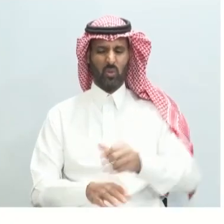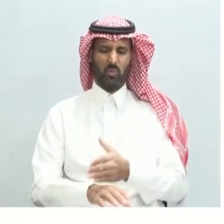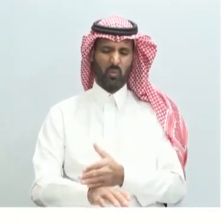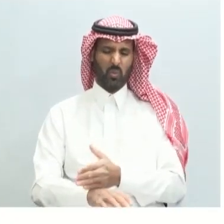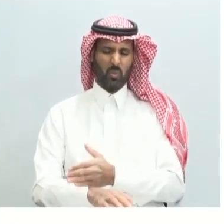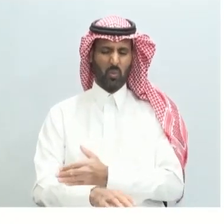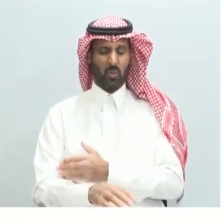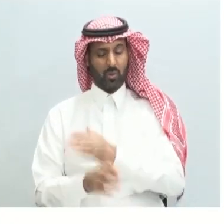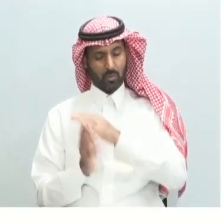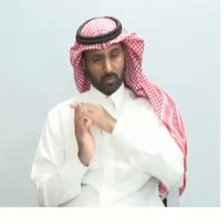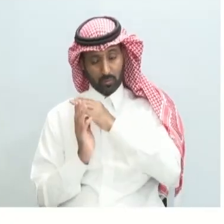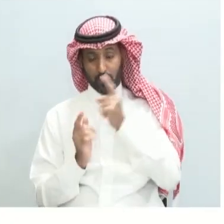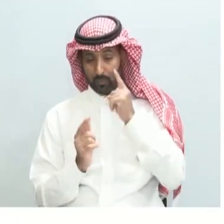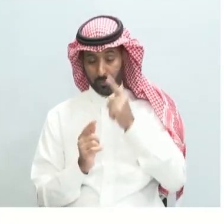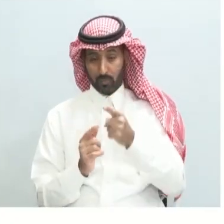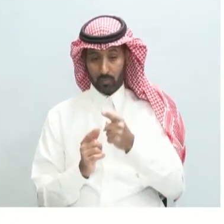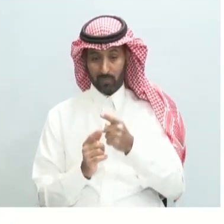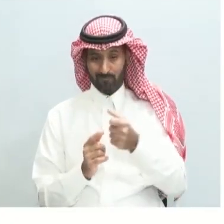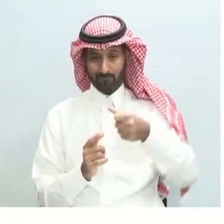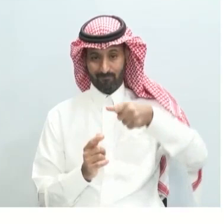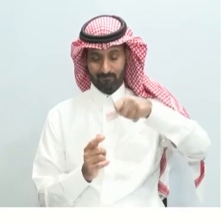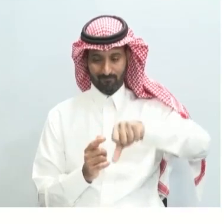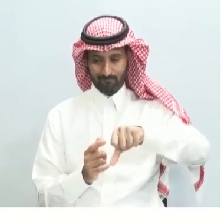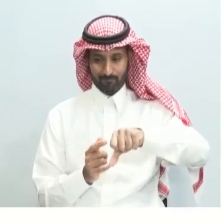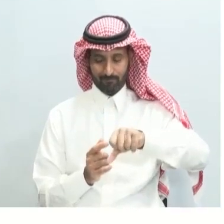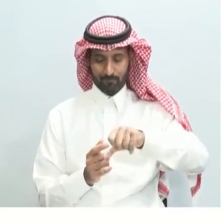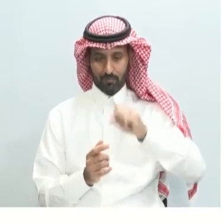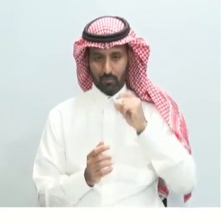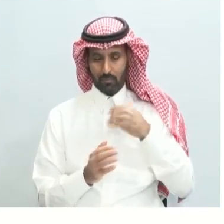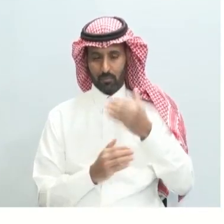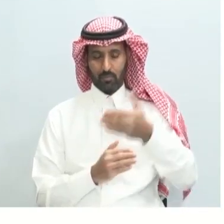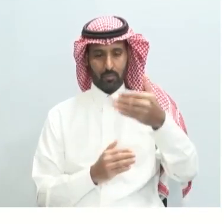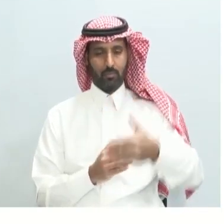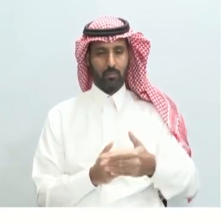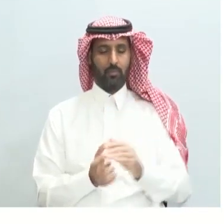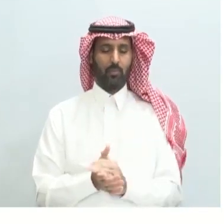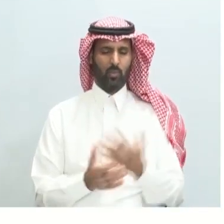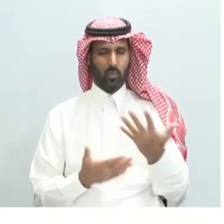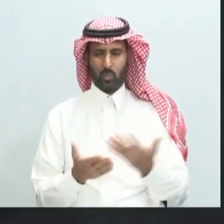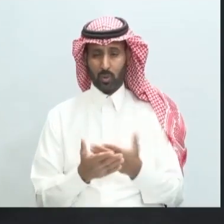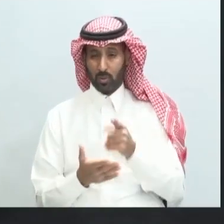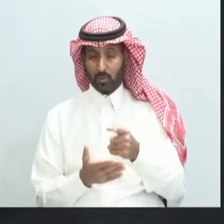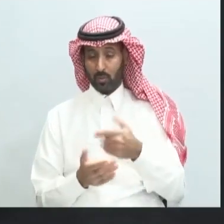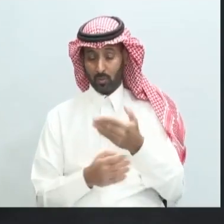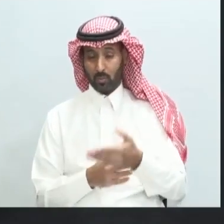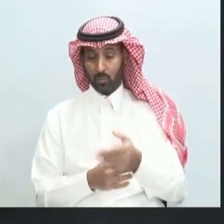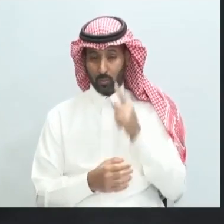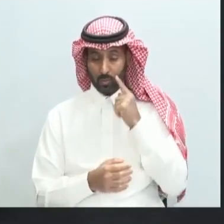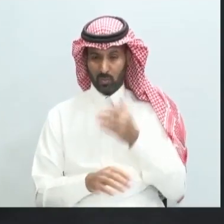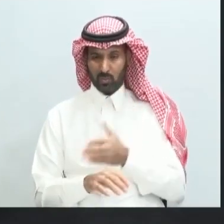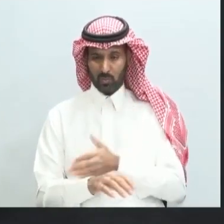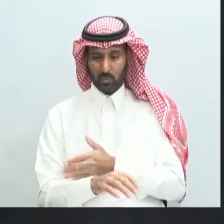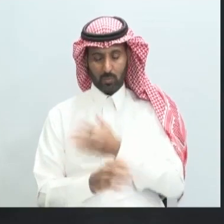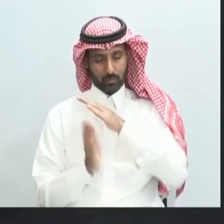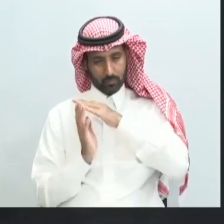bed. And here, of course, you're going to listen to what will happen if we go to